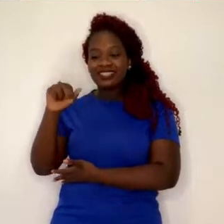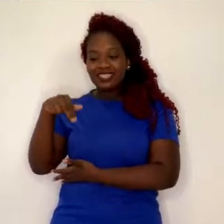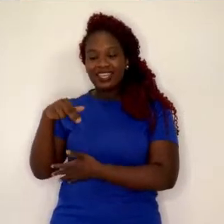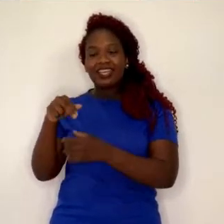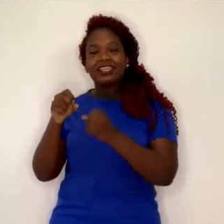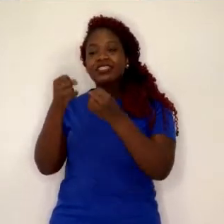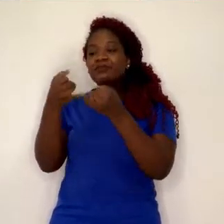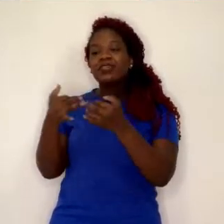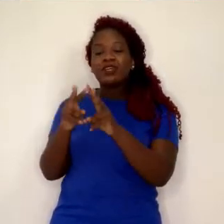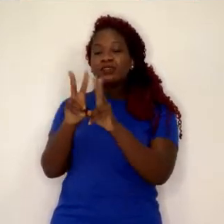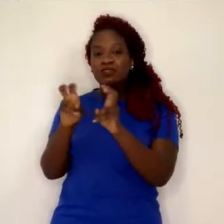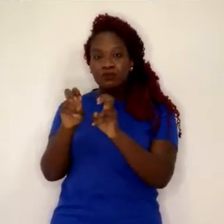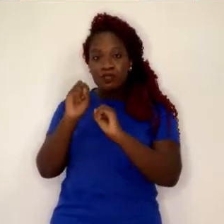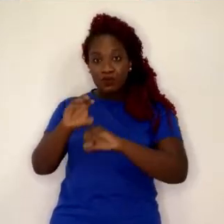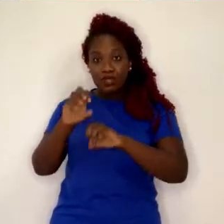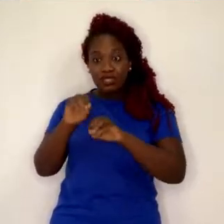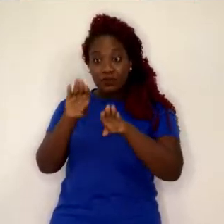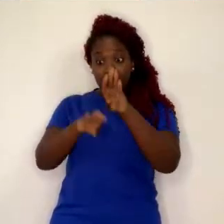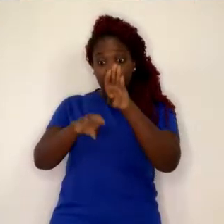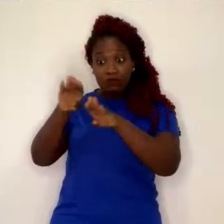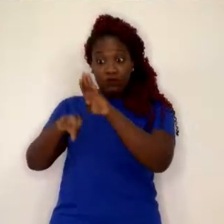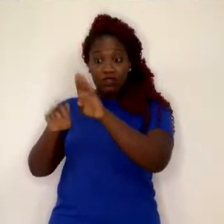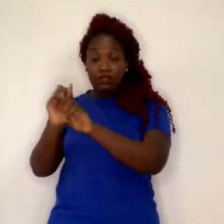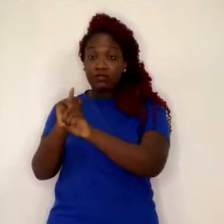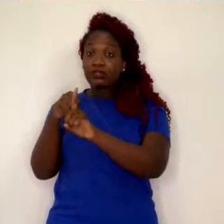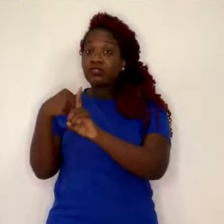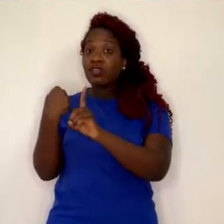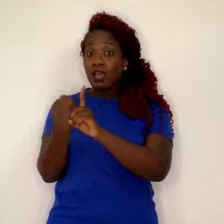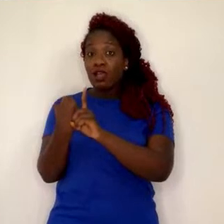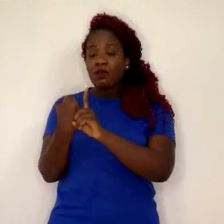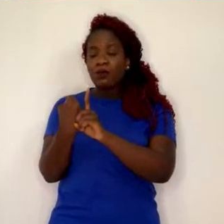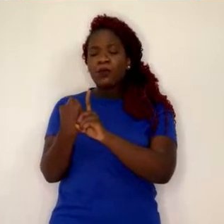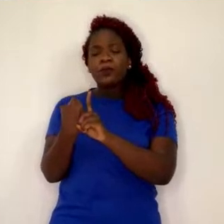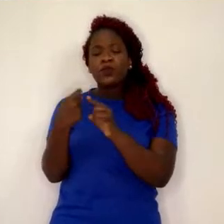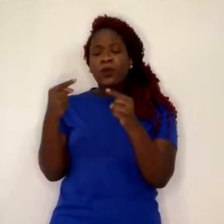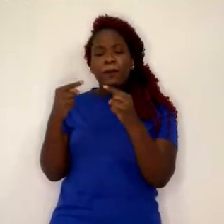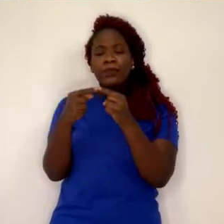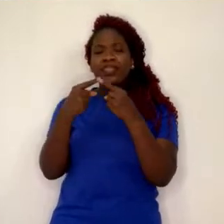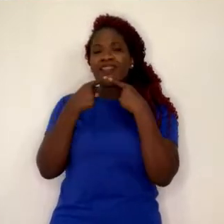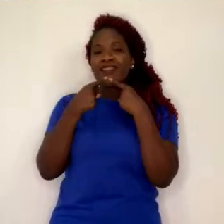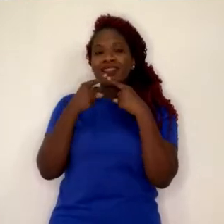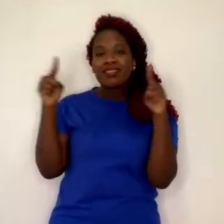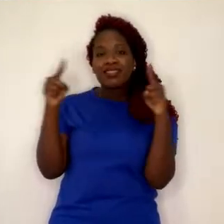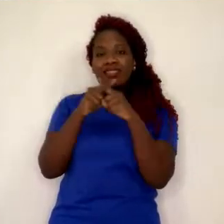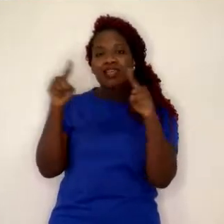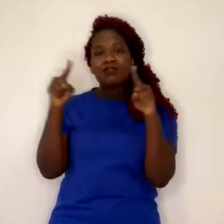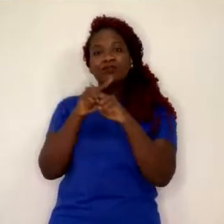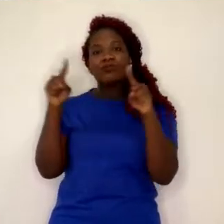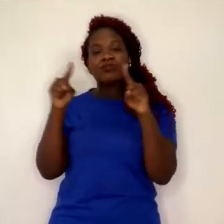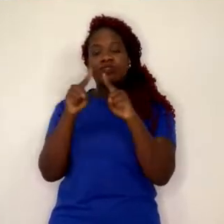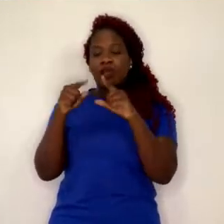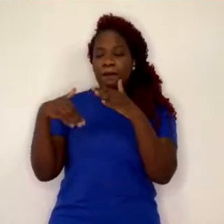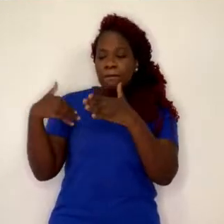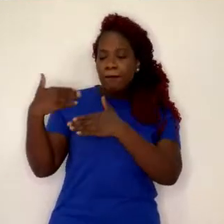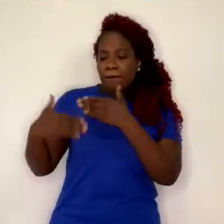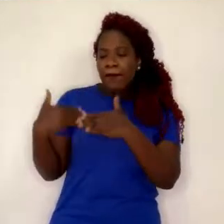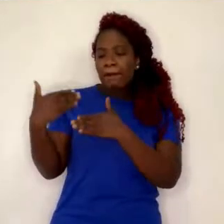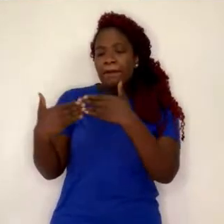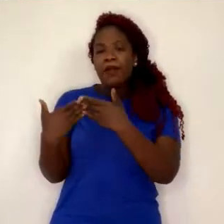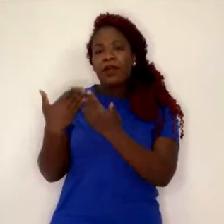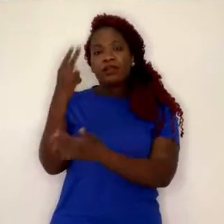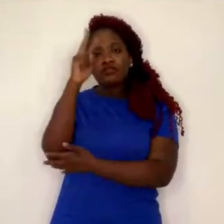representing the Florestan Fernandes School, talking about education and Brazilian society, is also to denounce